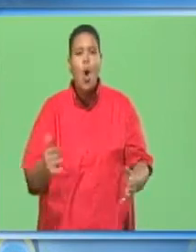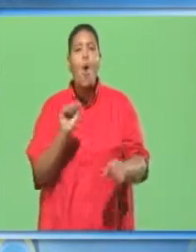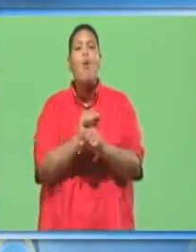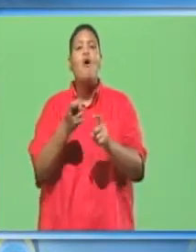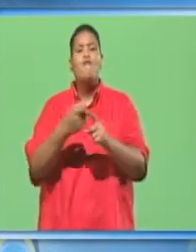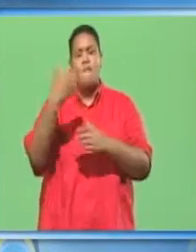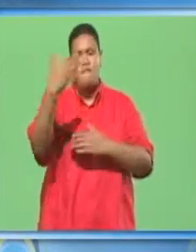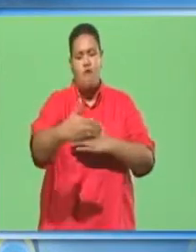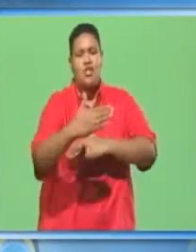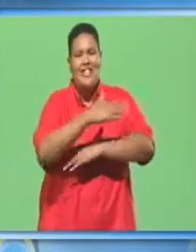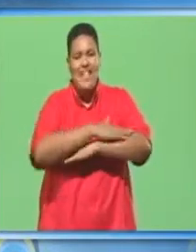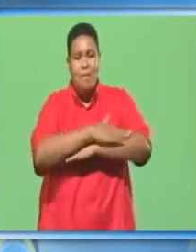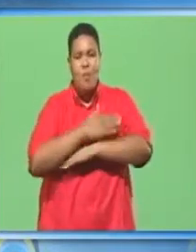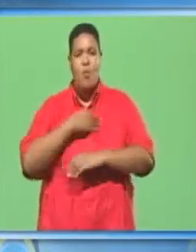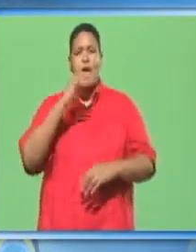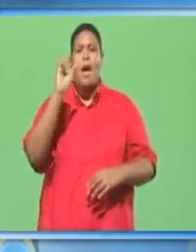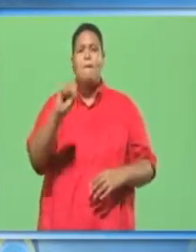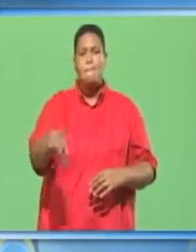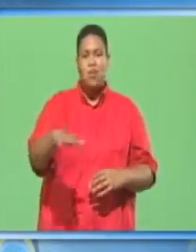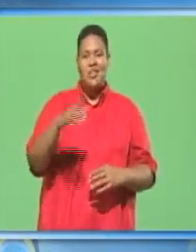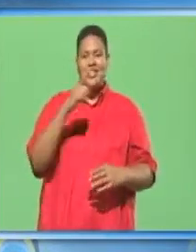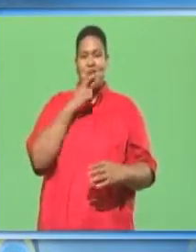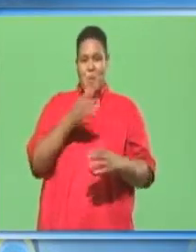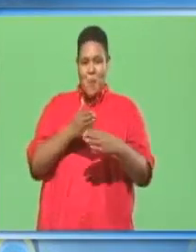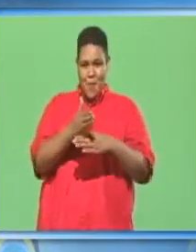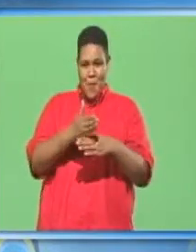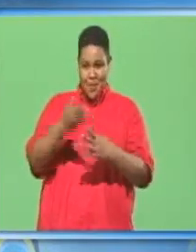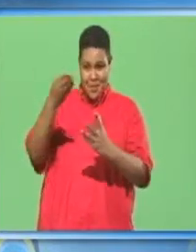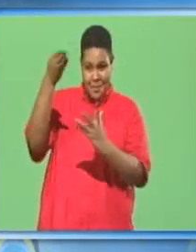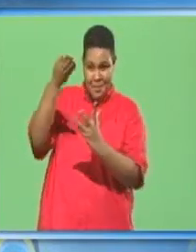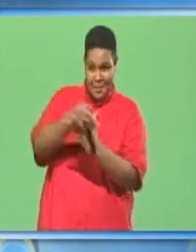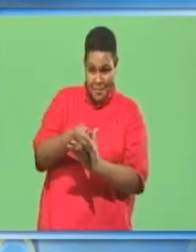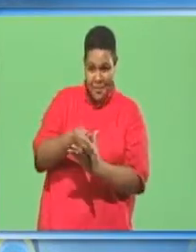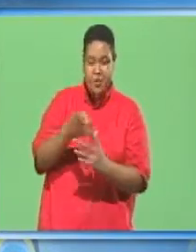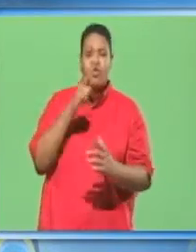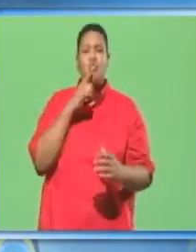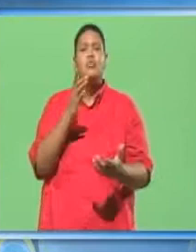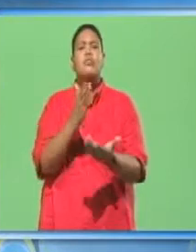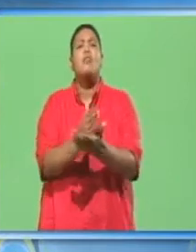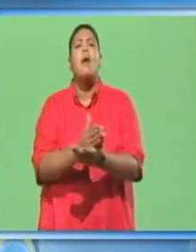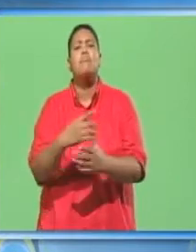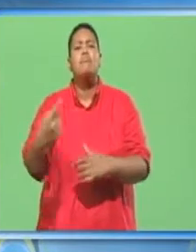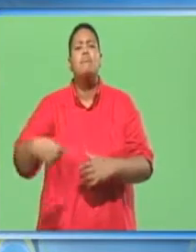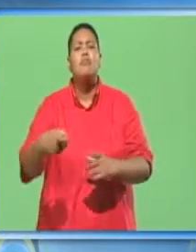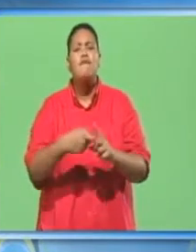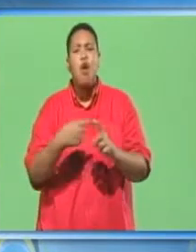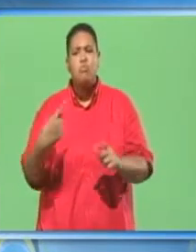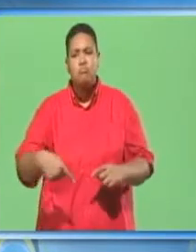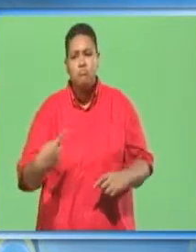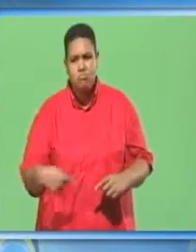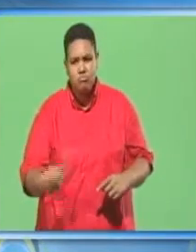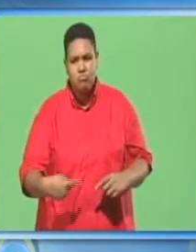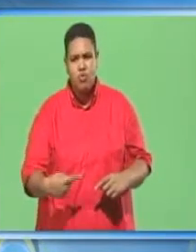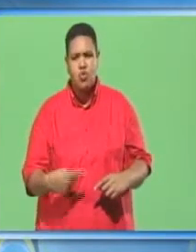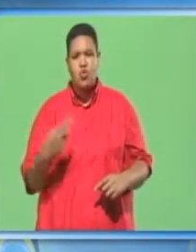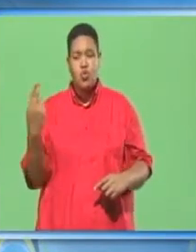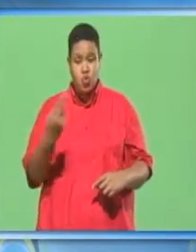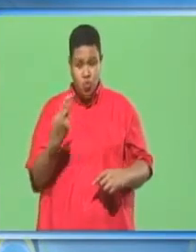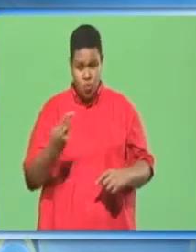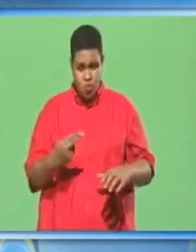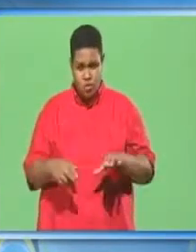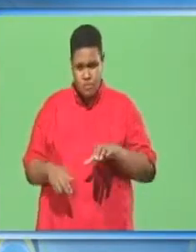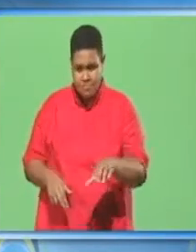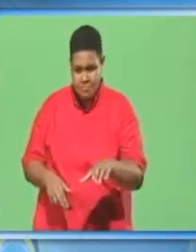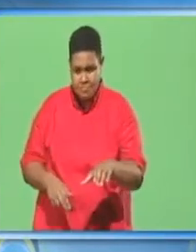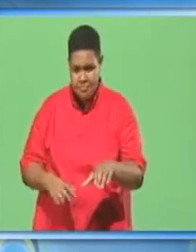table. We can place a wedge piece of scrap wood under a blade tooth to prevent the blade from turning. Use the wrench